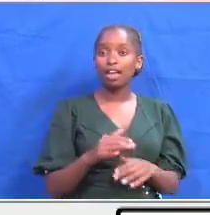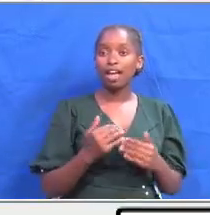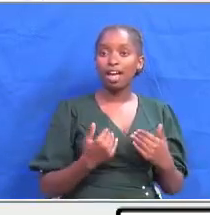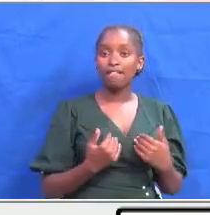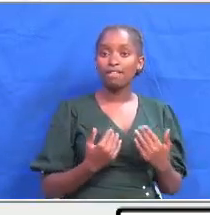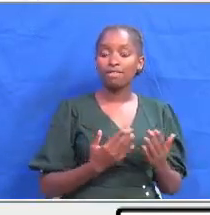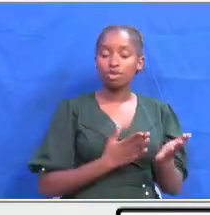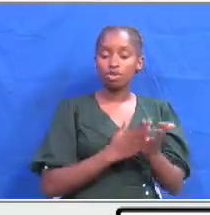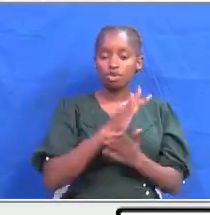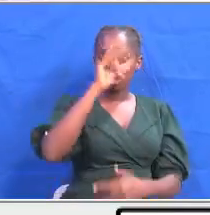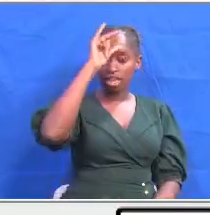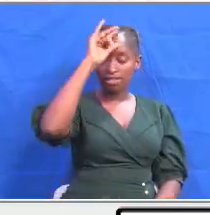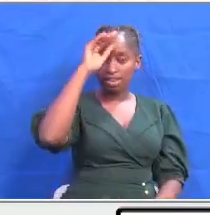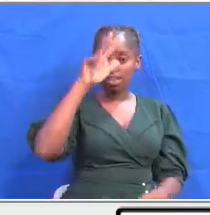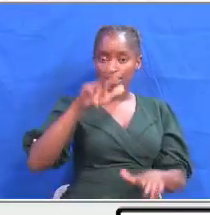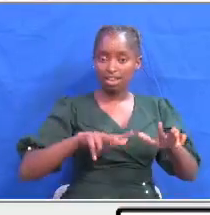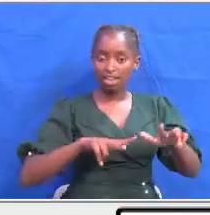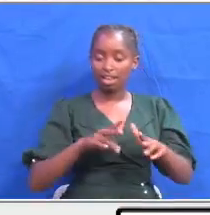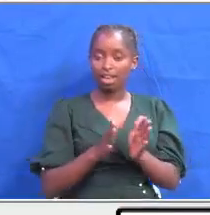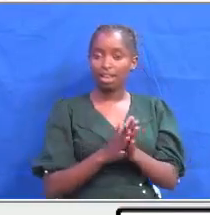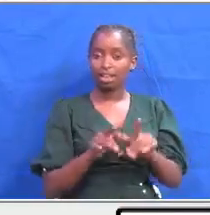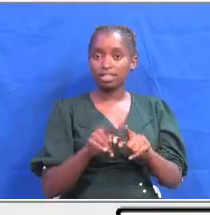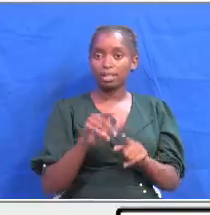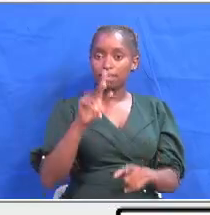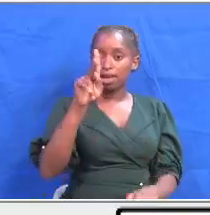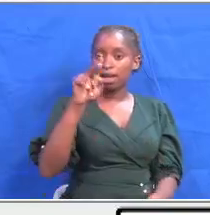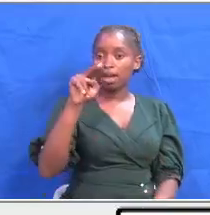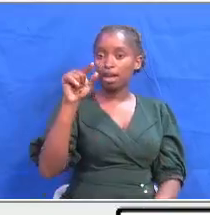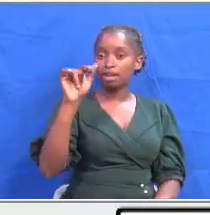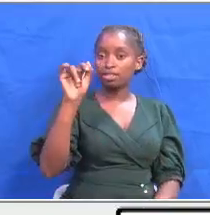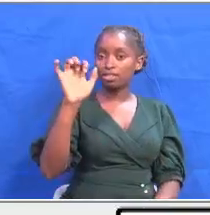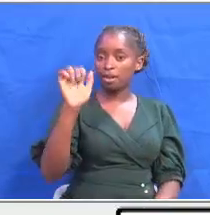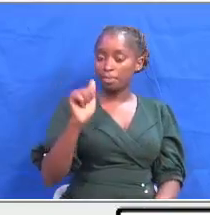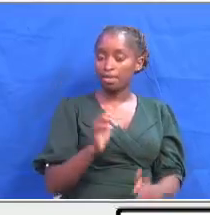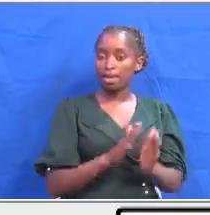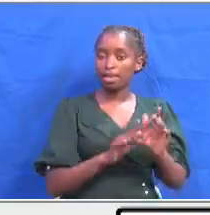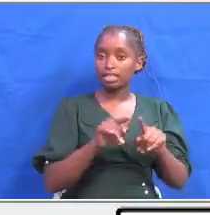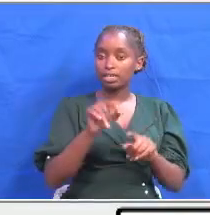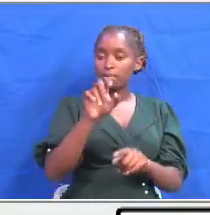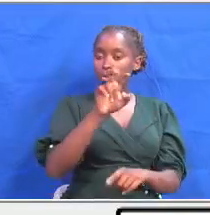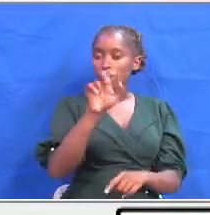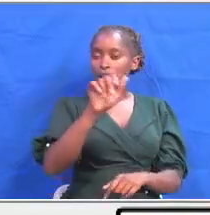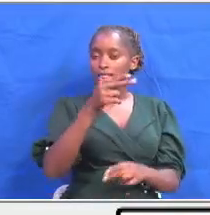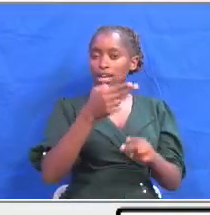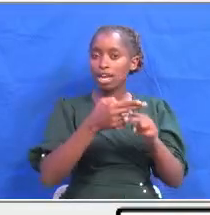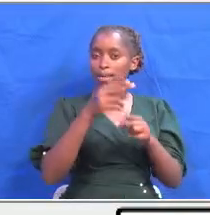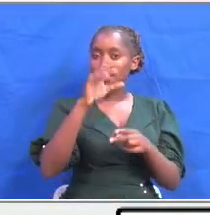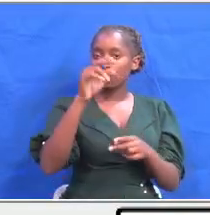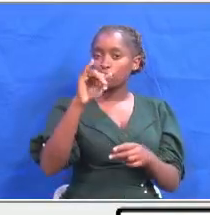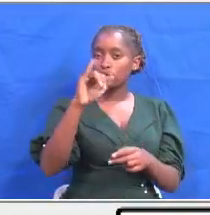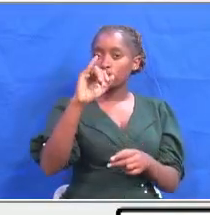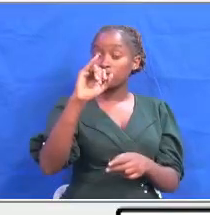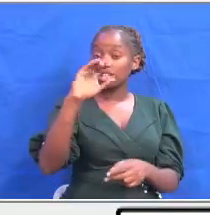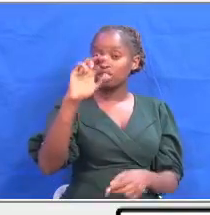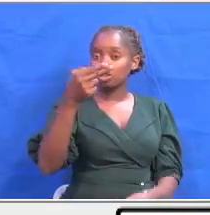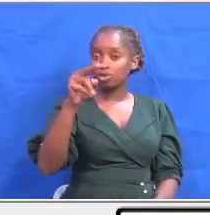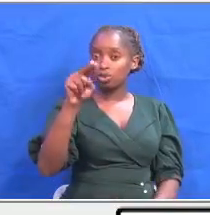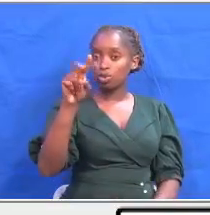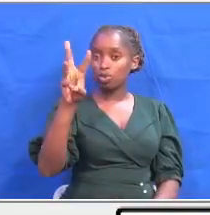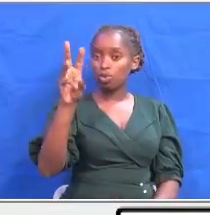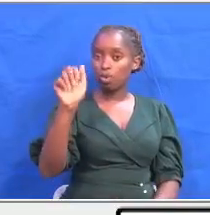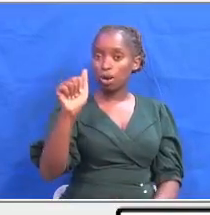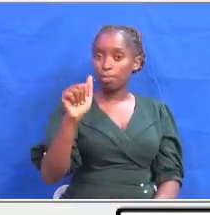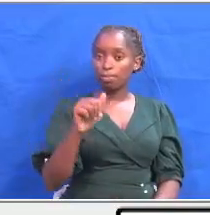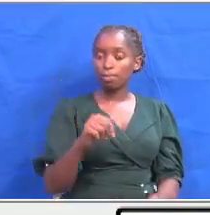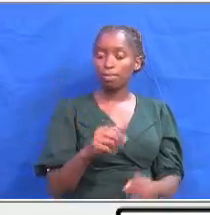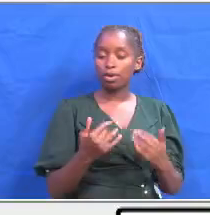Governor Kirinyaga, you have Governor Muranga, Irungu Kangata, you've seen the name of Ichungwa floating by. Ndindi came but disappeared by virtue he didn't partake in this. So the